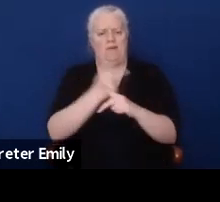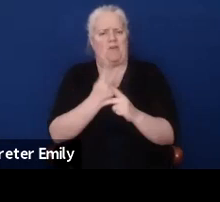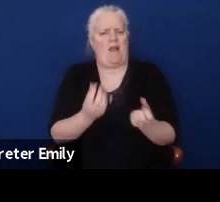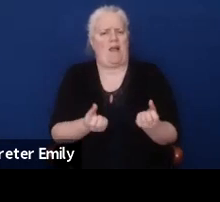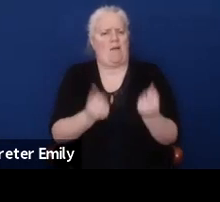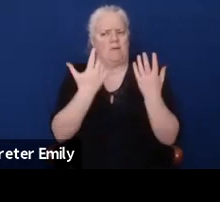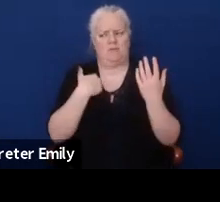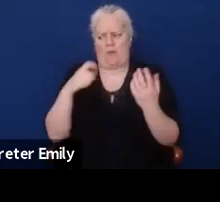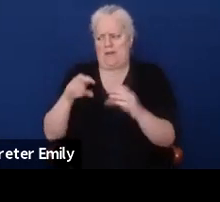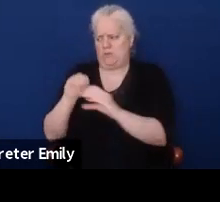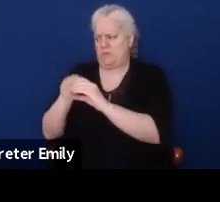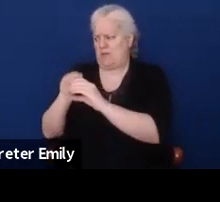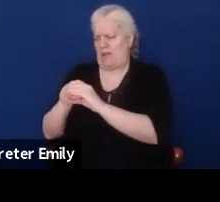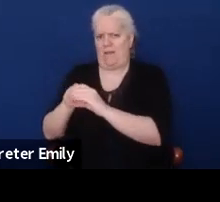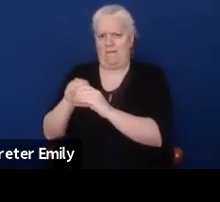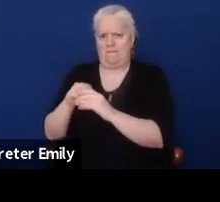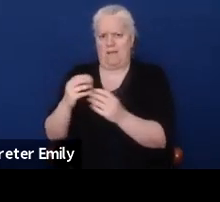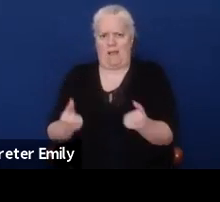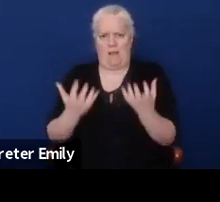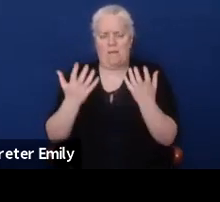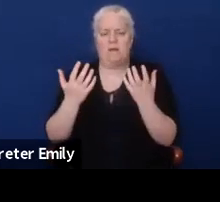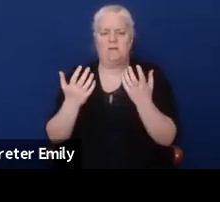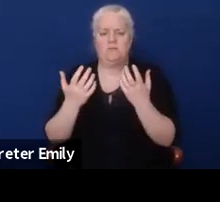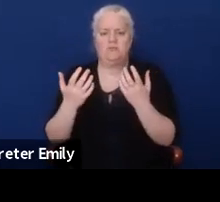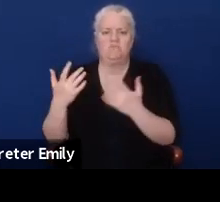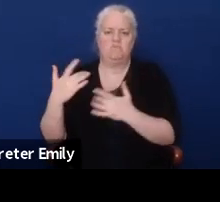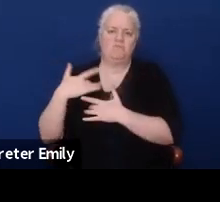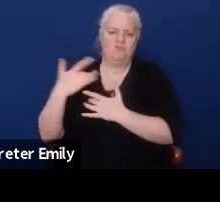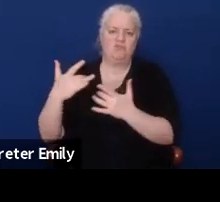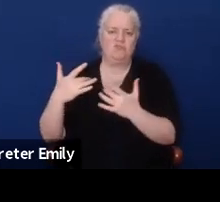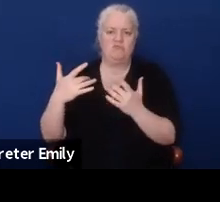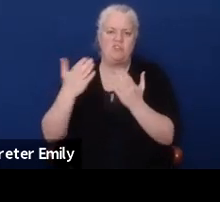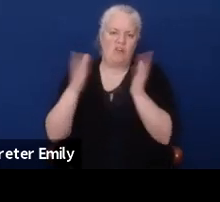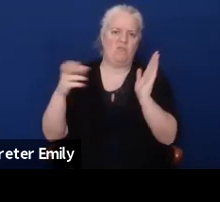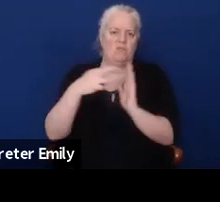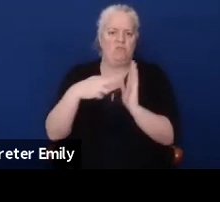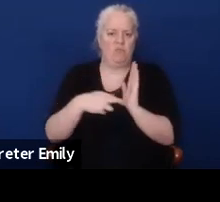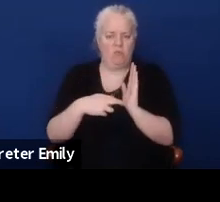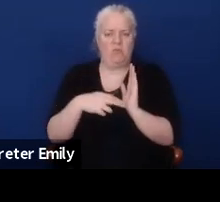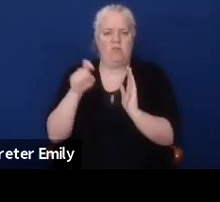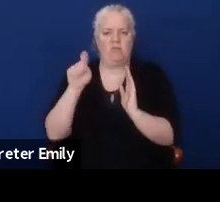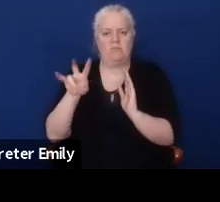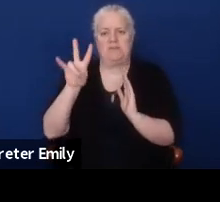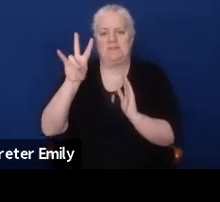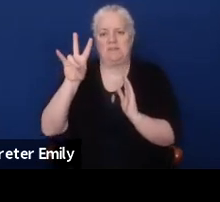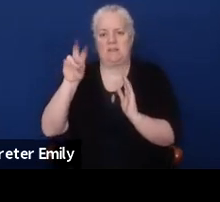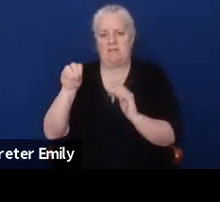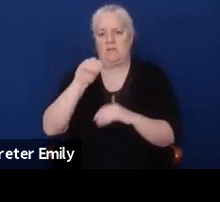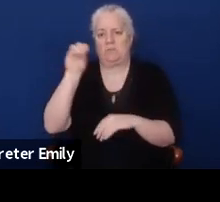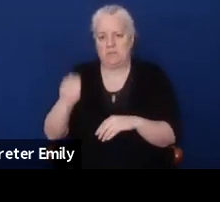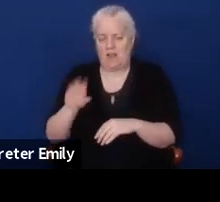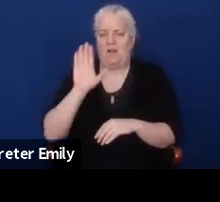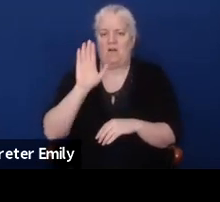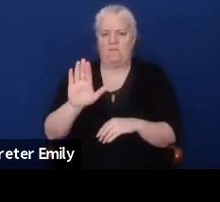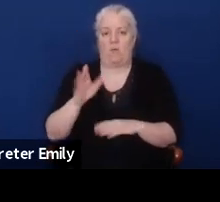usually the rule of thumb is this money should be 70% of your pre-retirement income. I